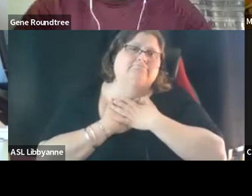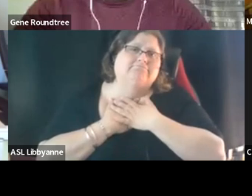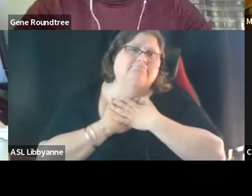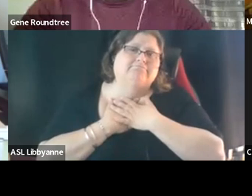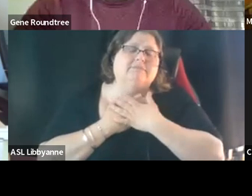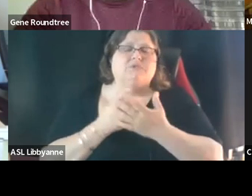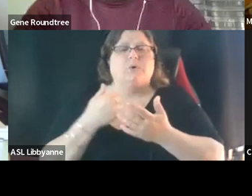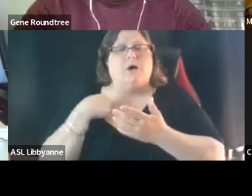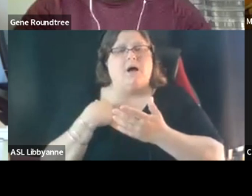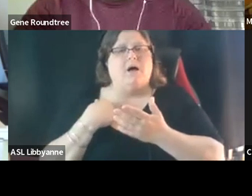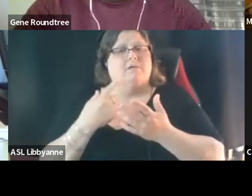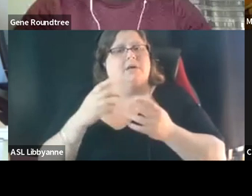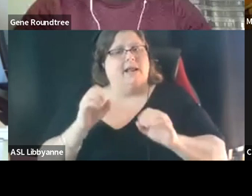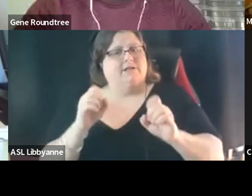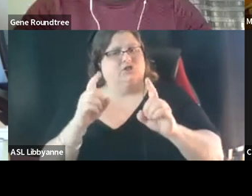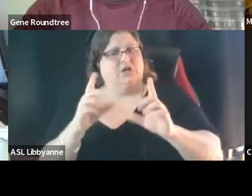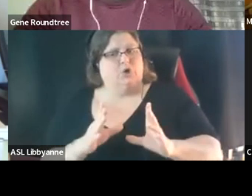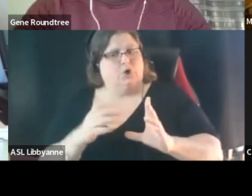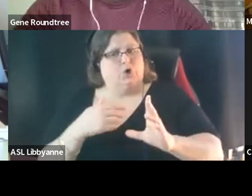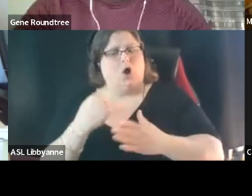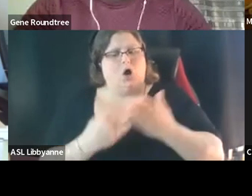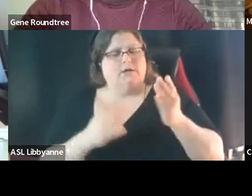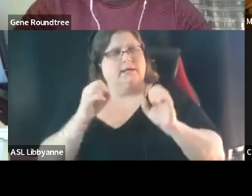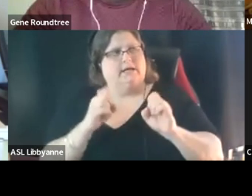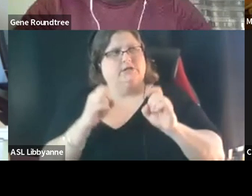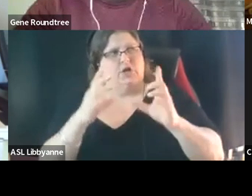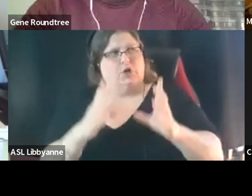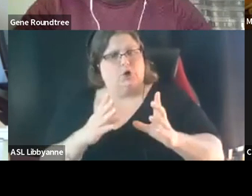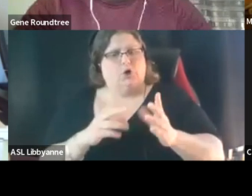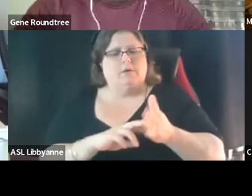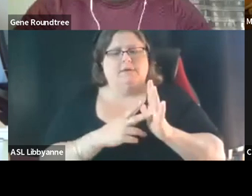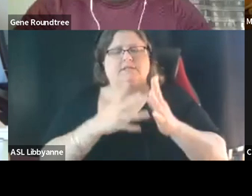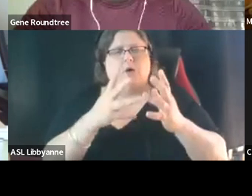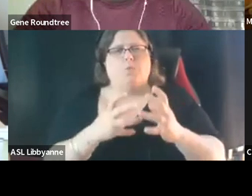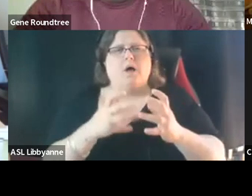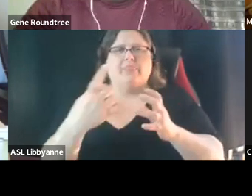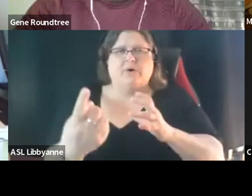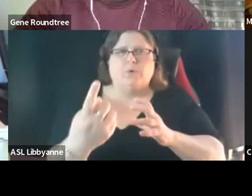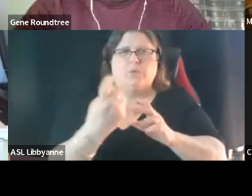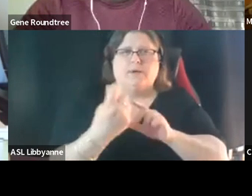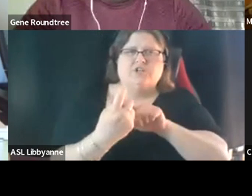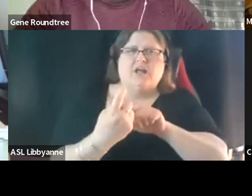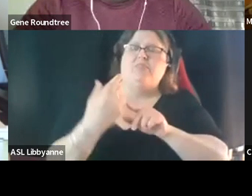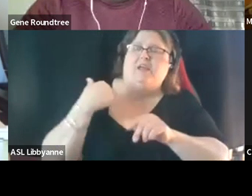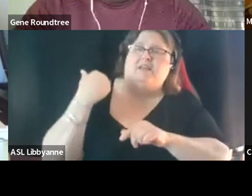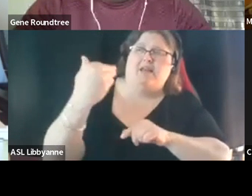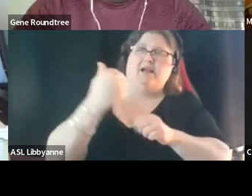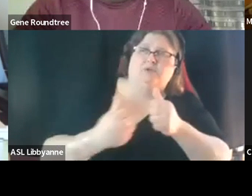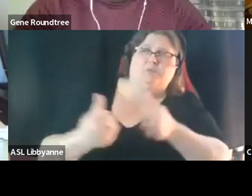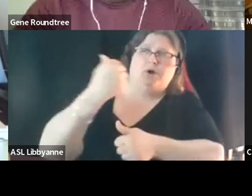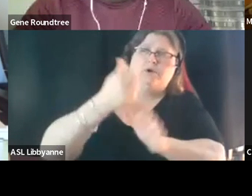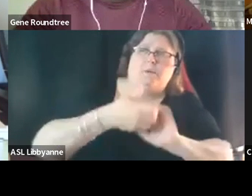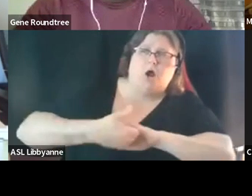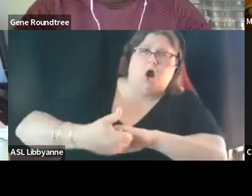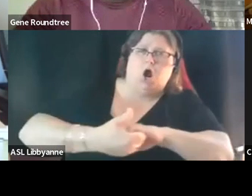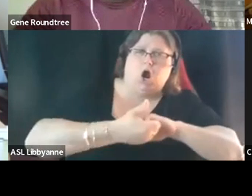arts educator, I would like to address the question, how can the next superintendent partner with the